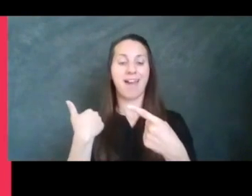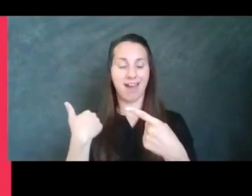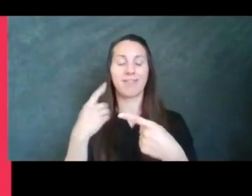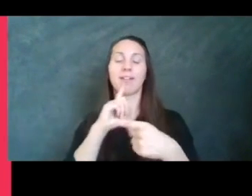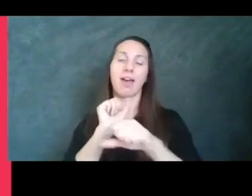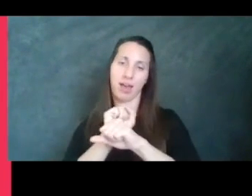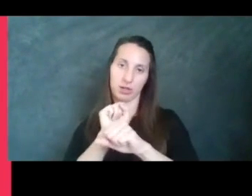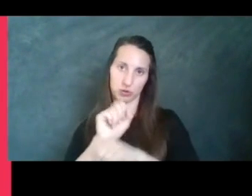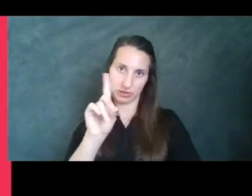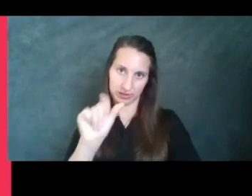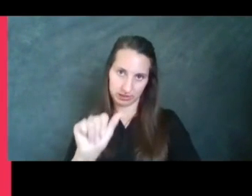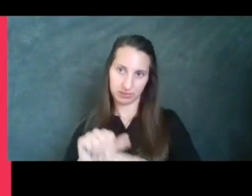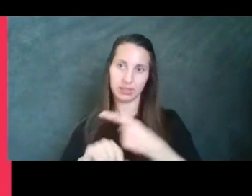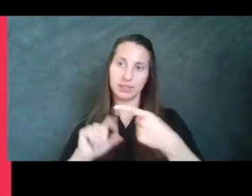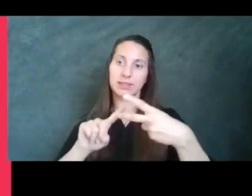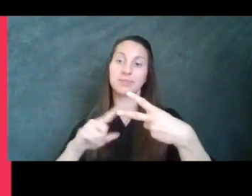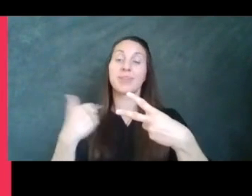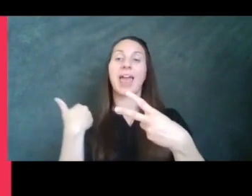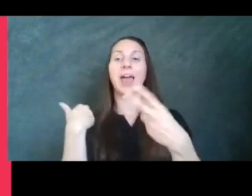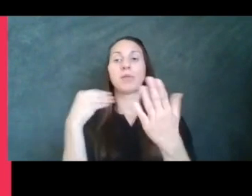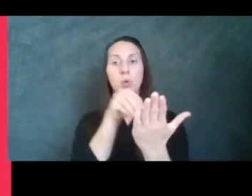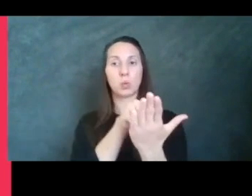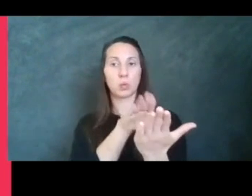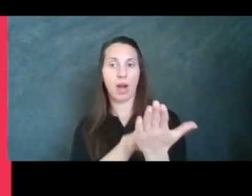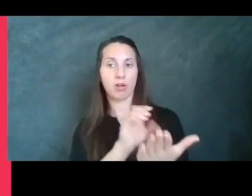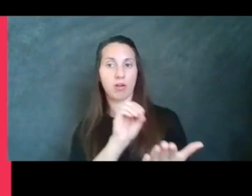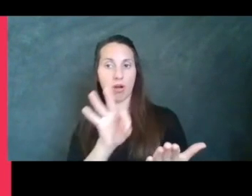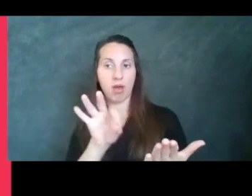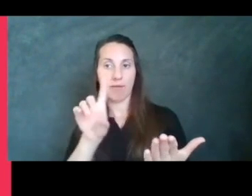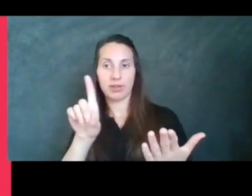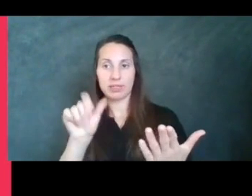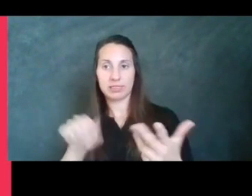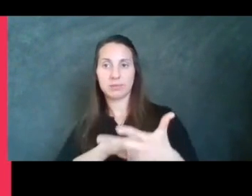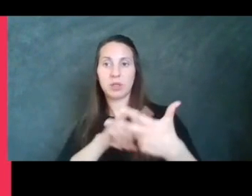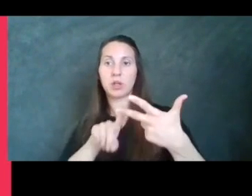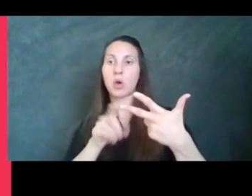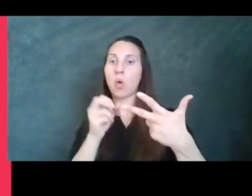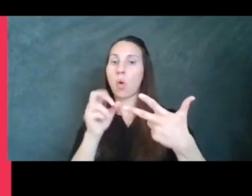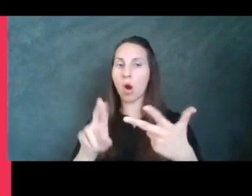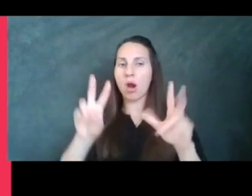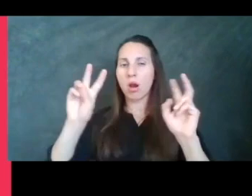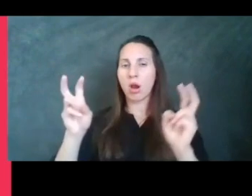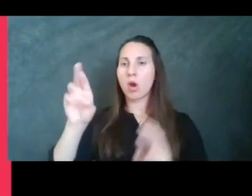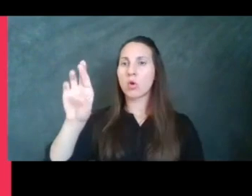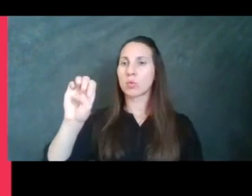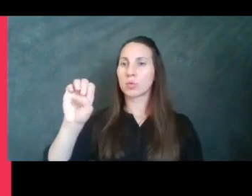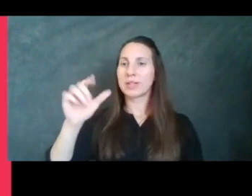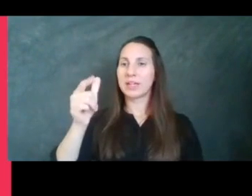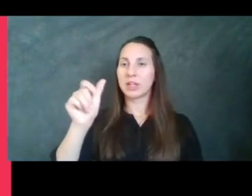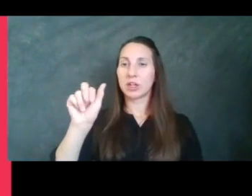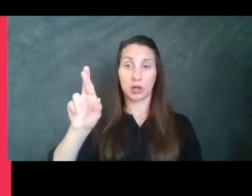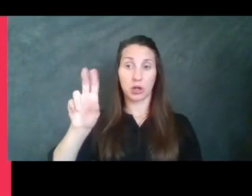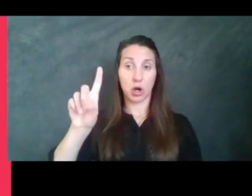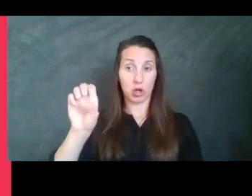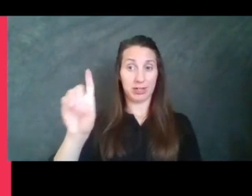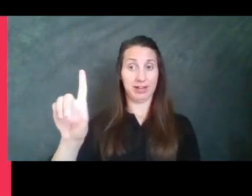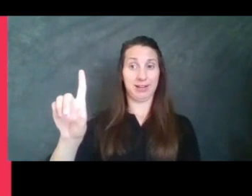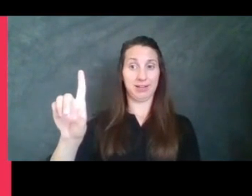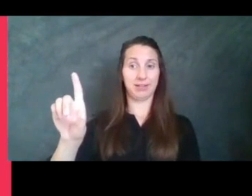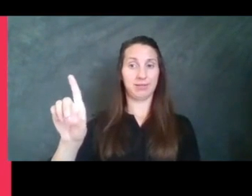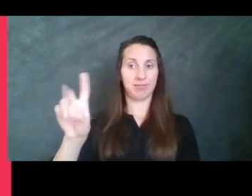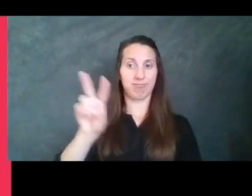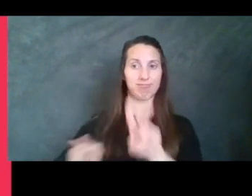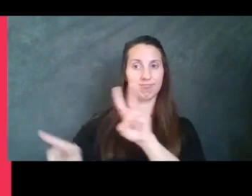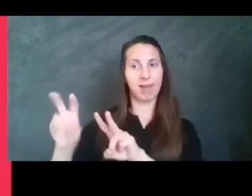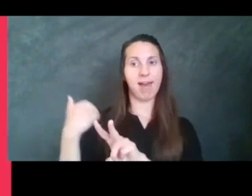has a record of a disability, or is regarded as having a disability. So having an actual disability is straightforward.